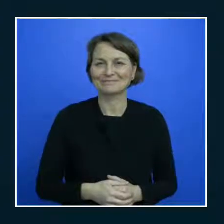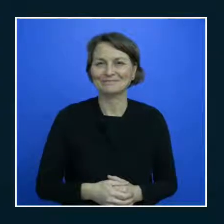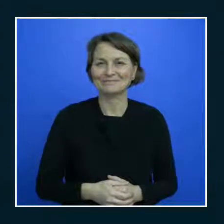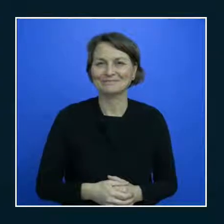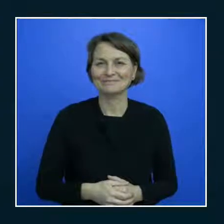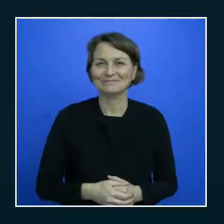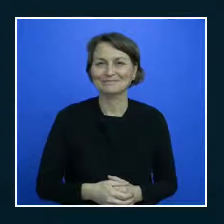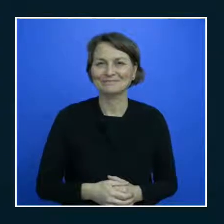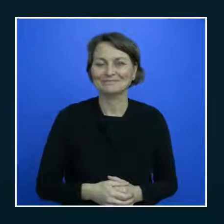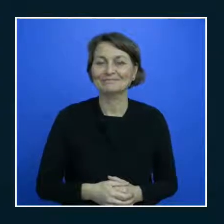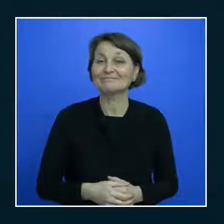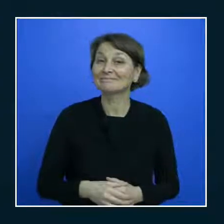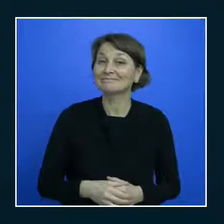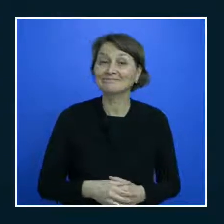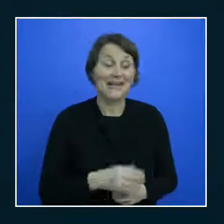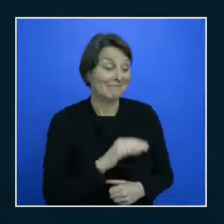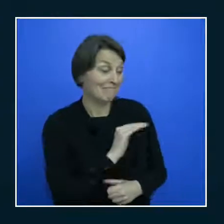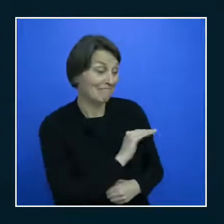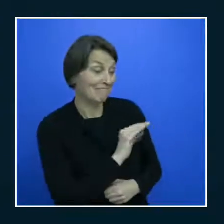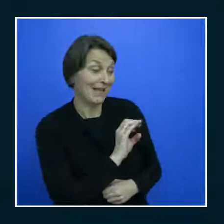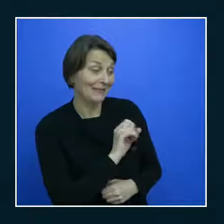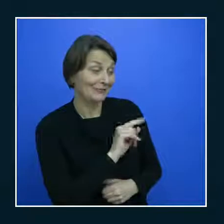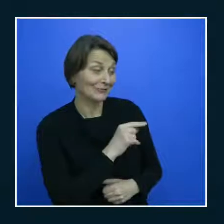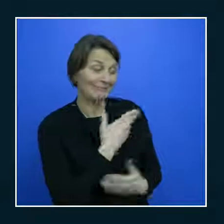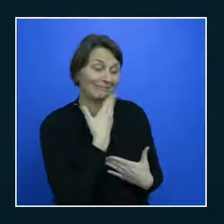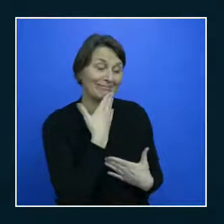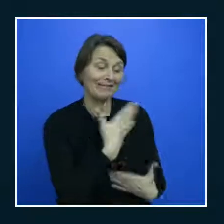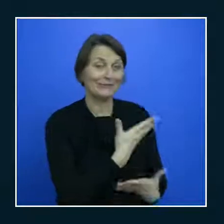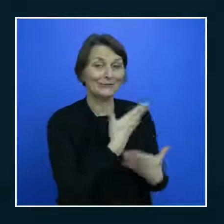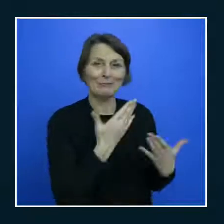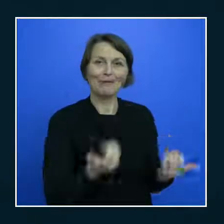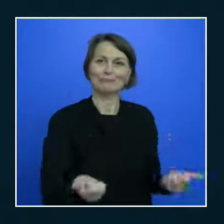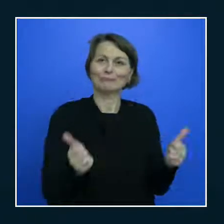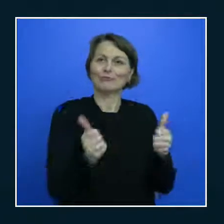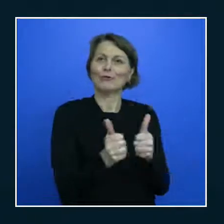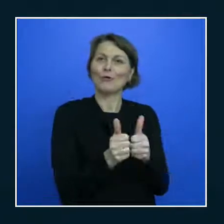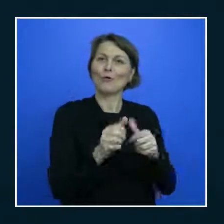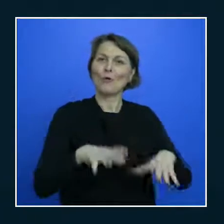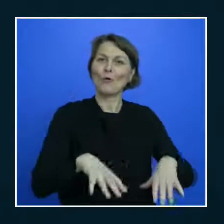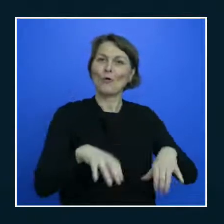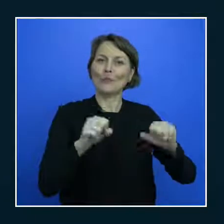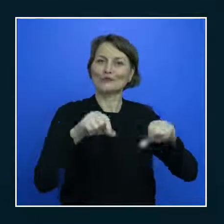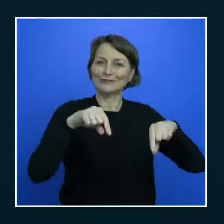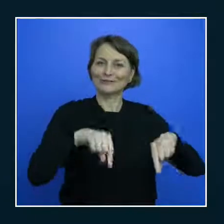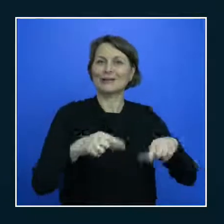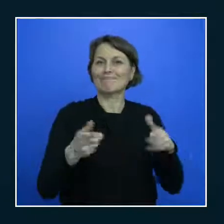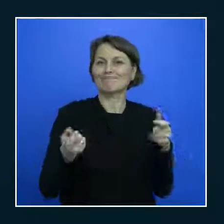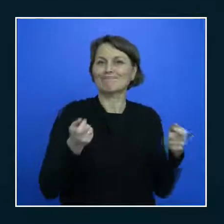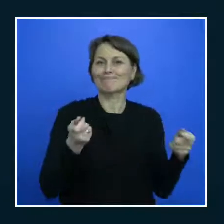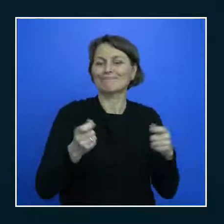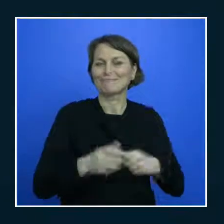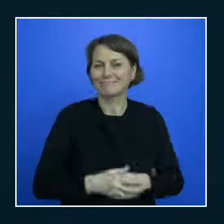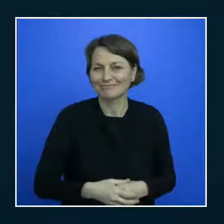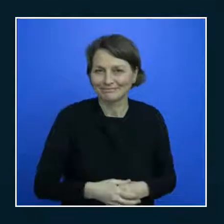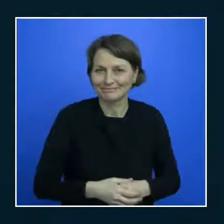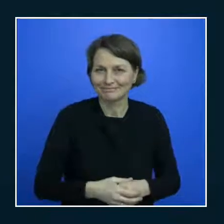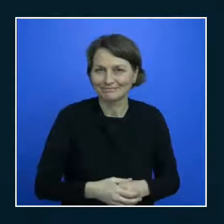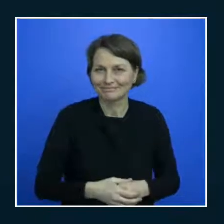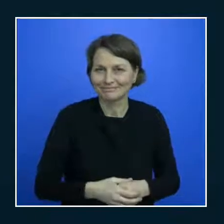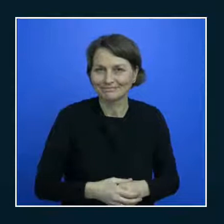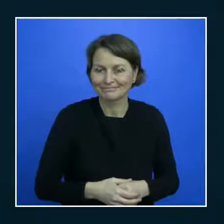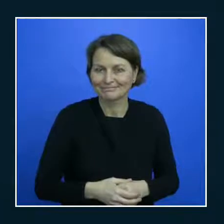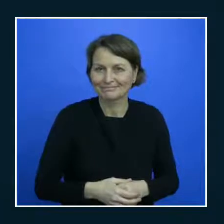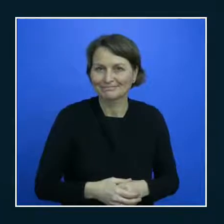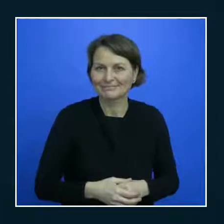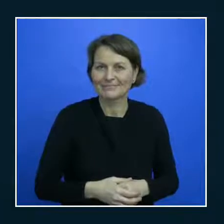And Esther, thanks so much for being a co-host today. And I want to introduce and talk to you a little